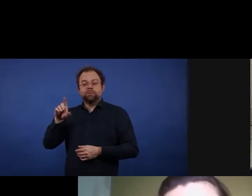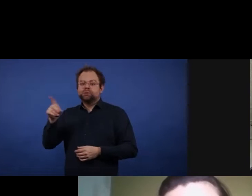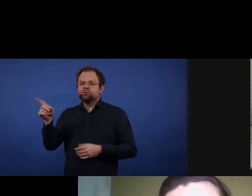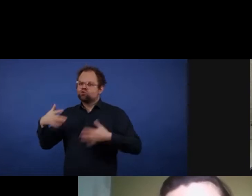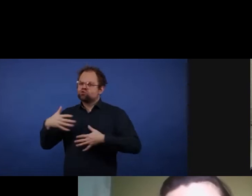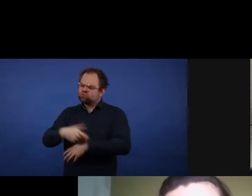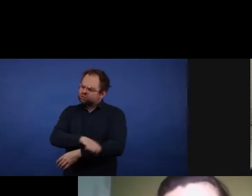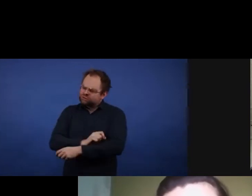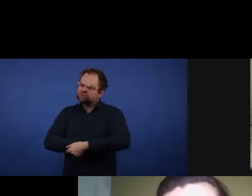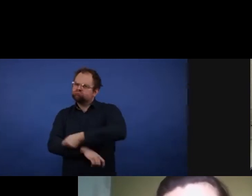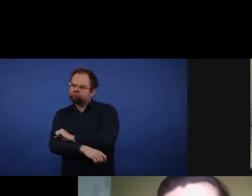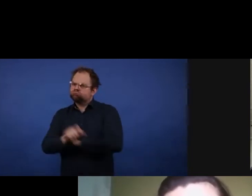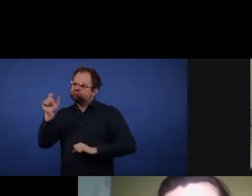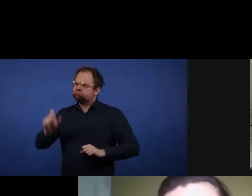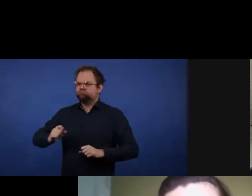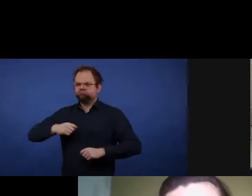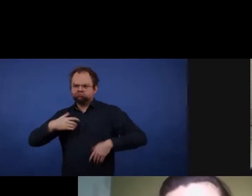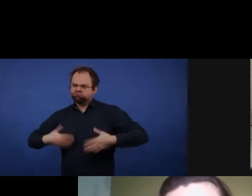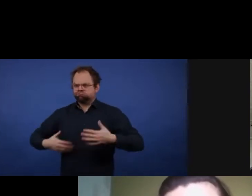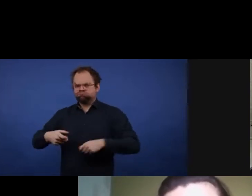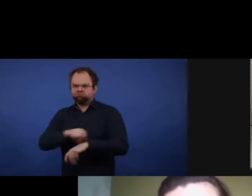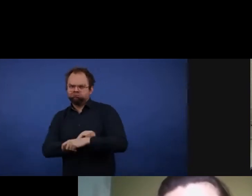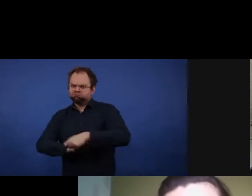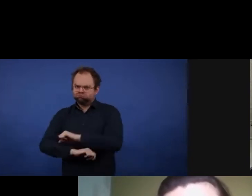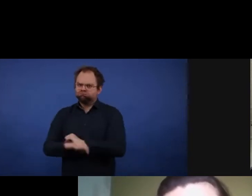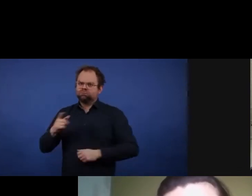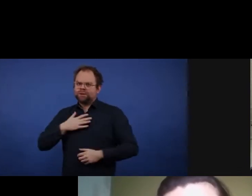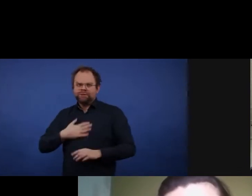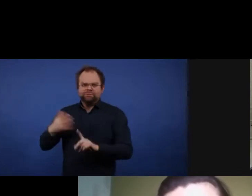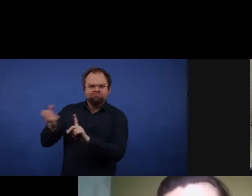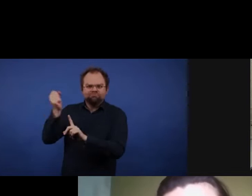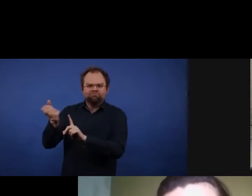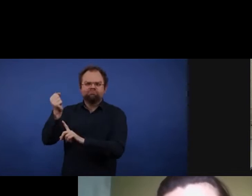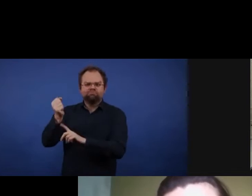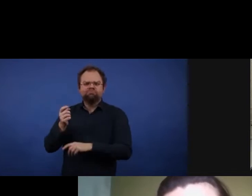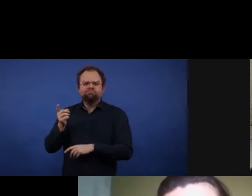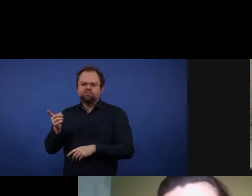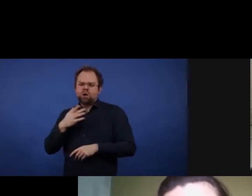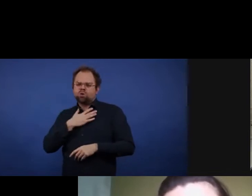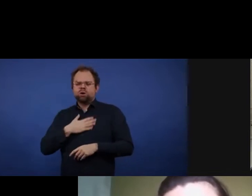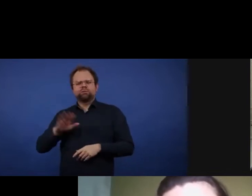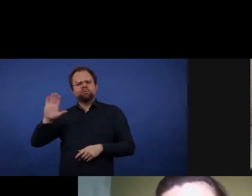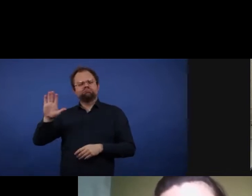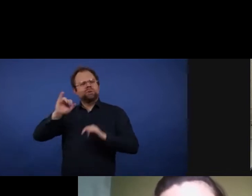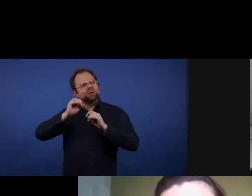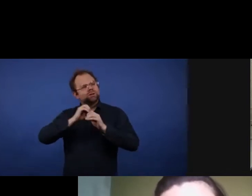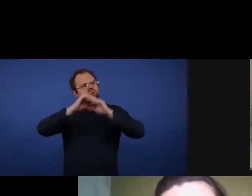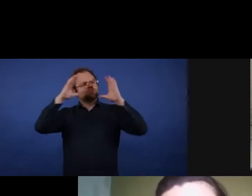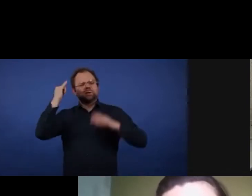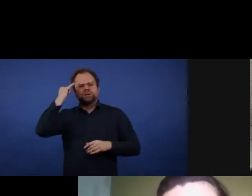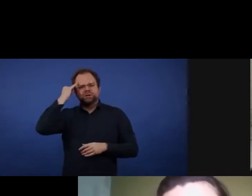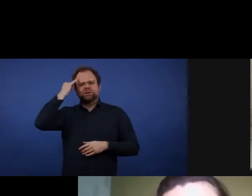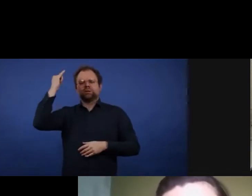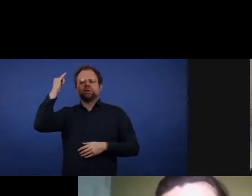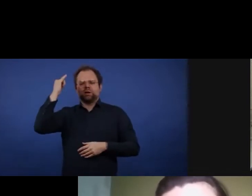and who tried to convey a clear idea, which is the fact that it is true that we face a lot of challenges, especially